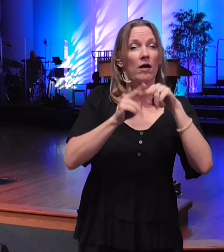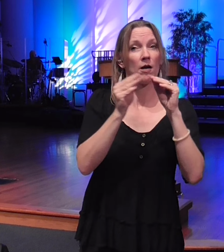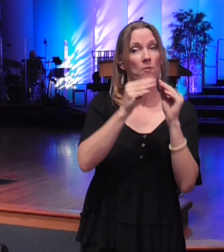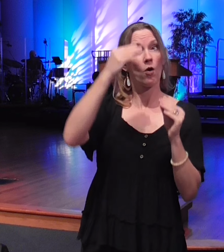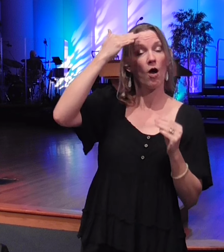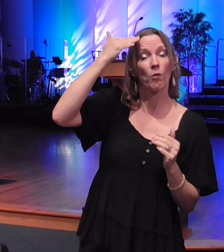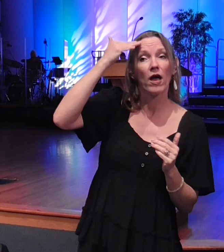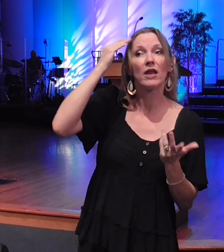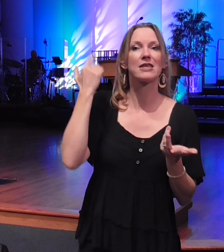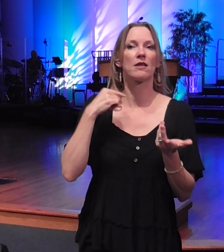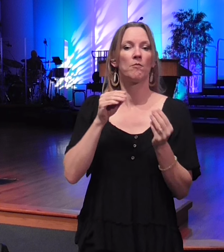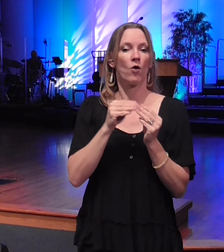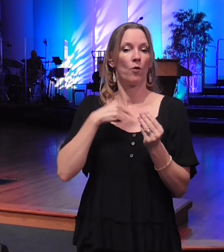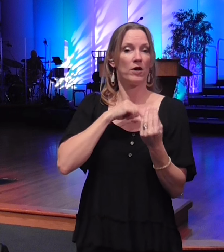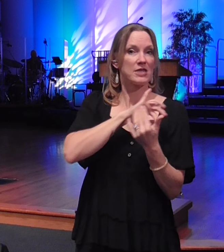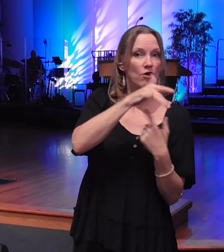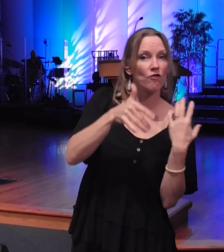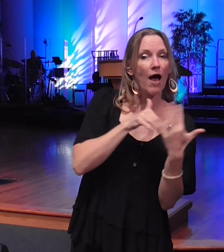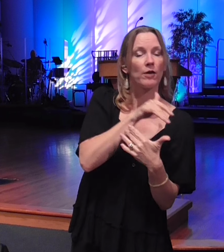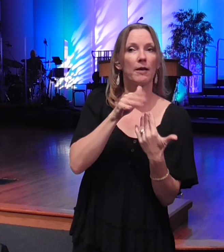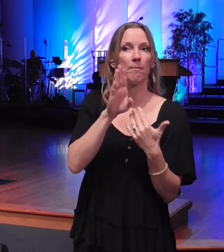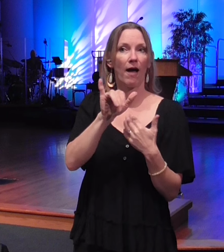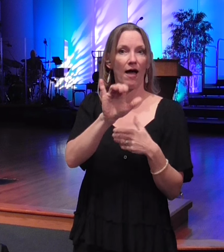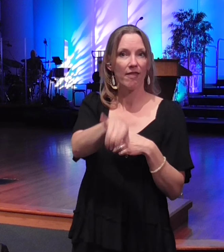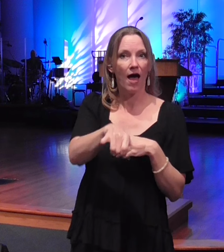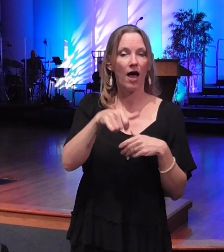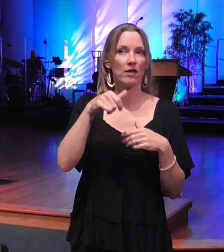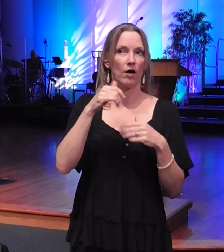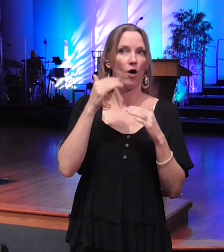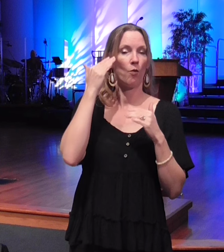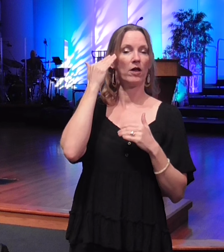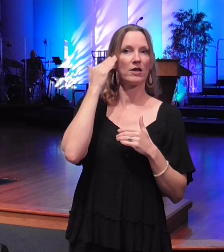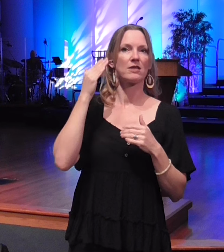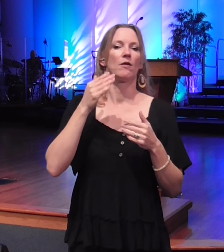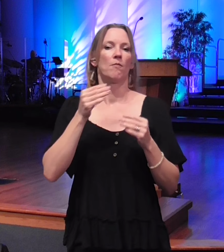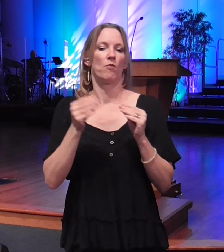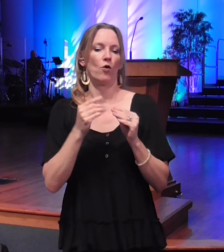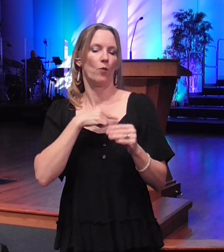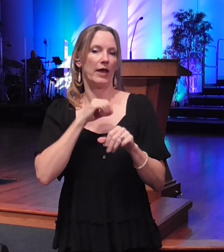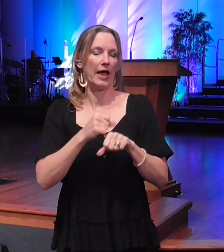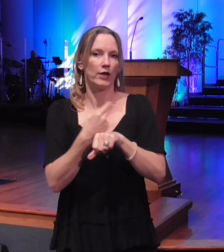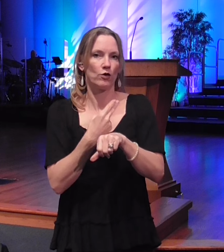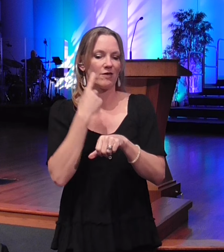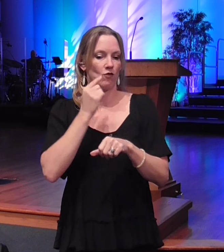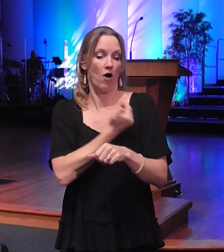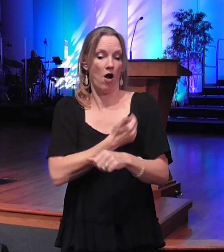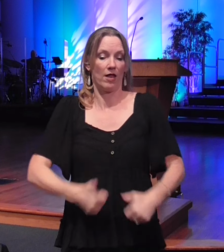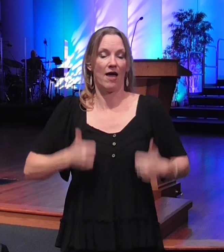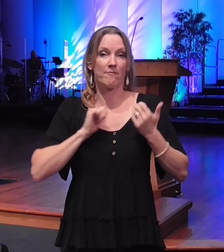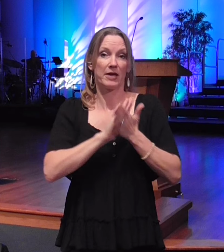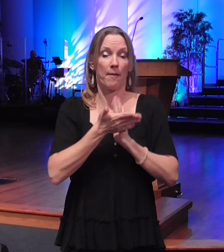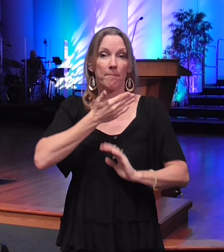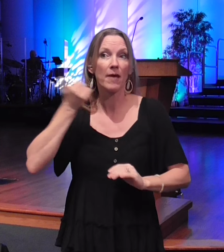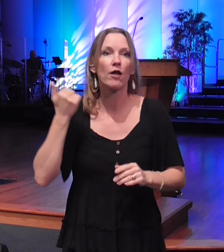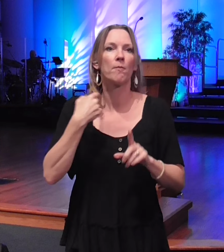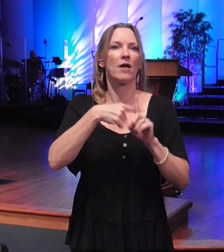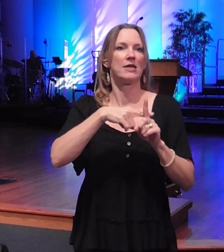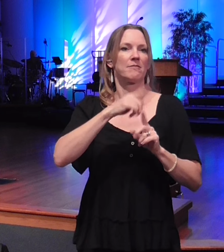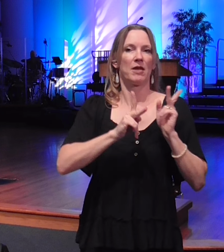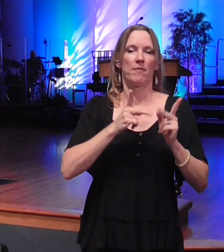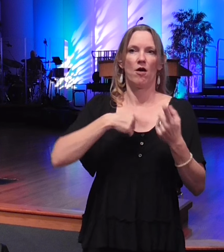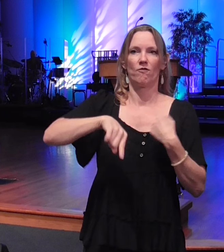surrounded by this infinite presence, the more we can use it to better our own lives and the people that we love and this precious